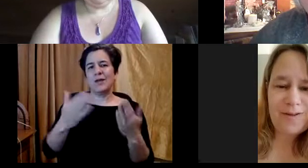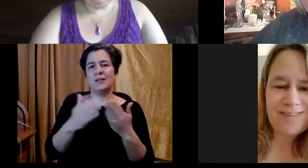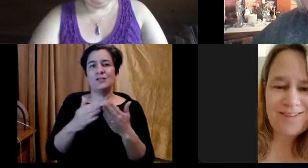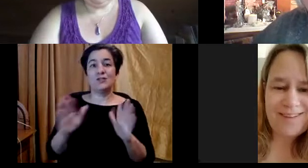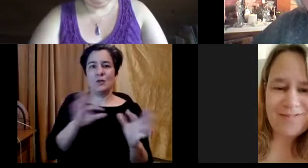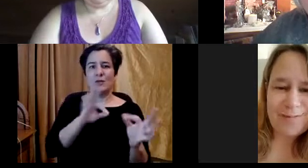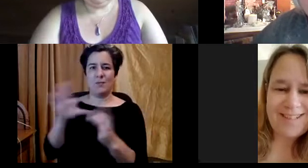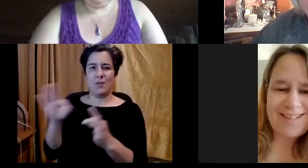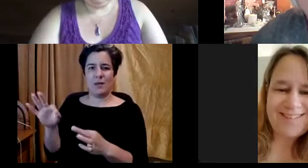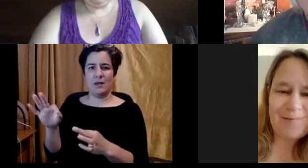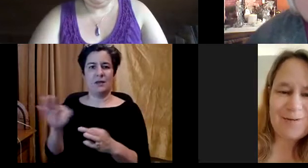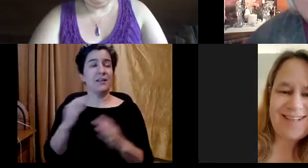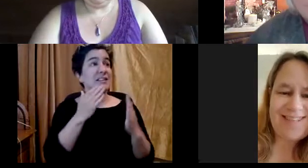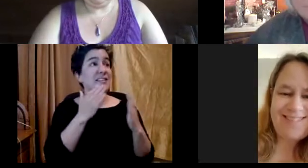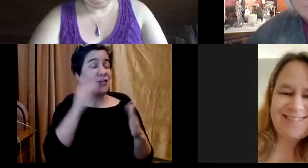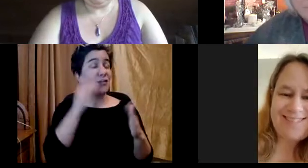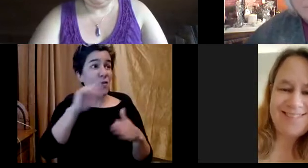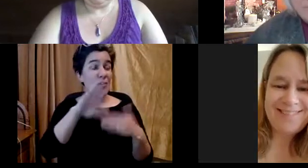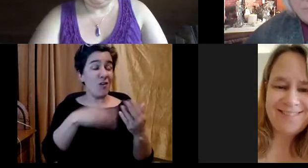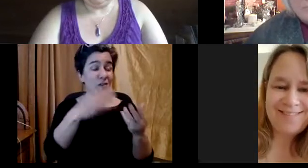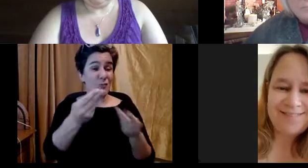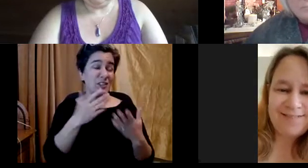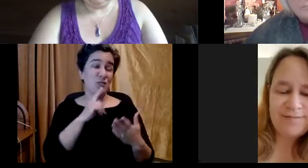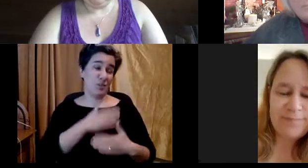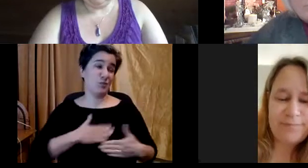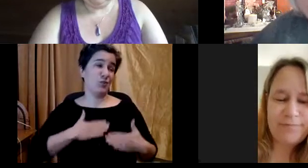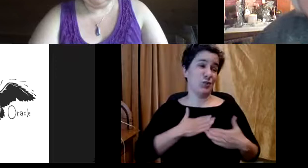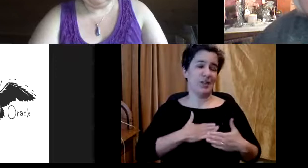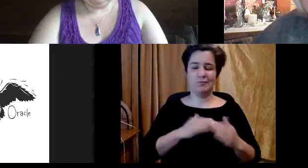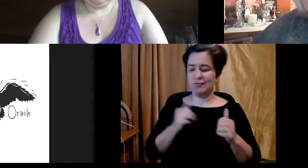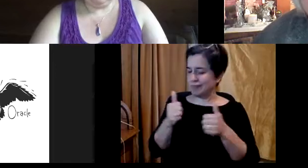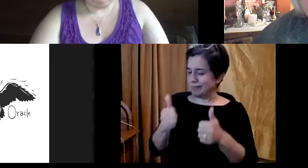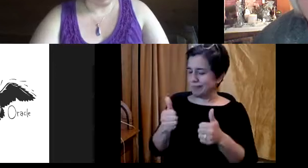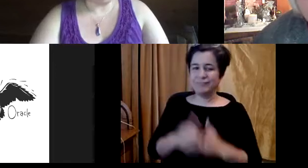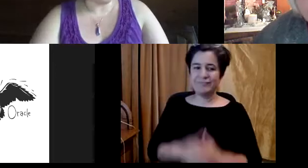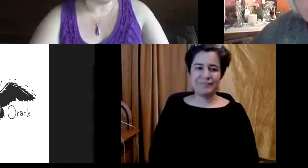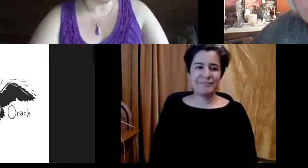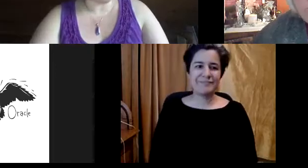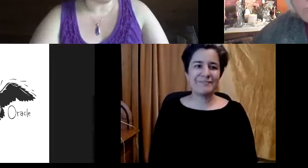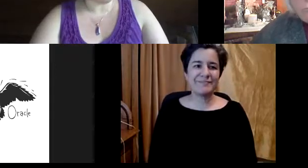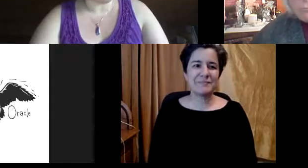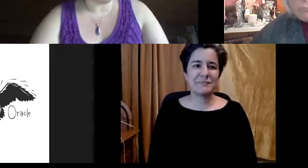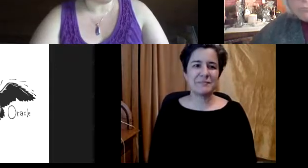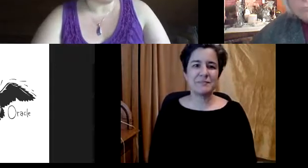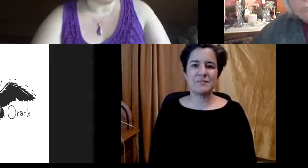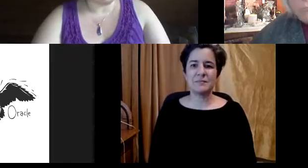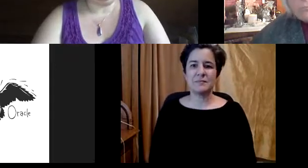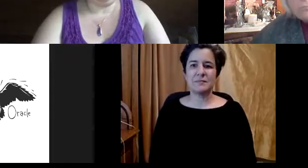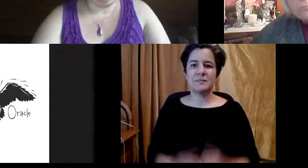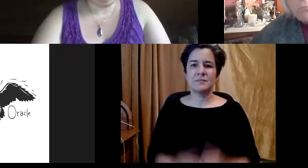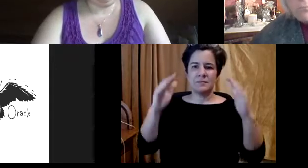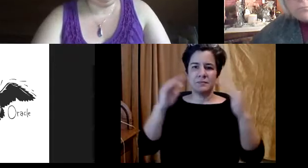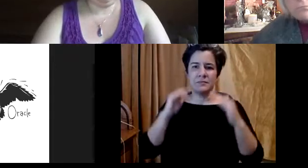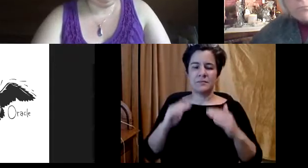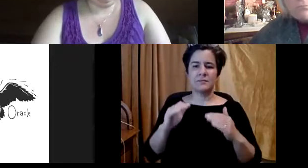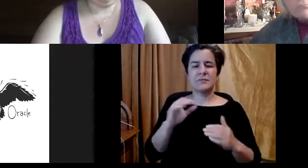Thank you. Thank you for all the information. I appreciate it. You're very welcome. All right. Well, let's see. So next in line, we've got